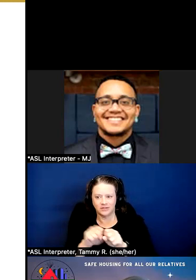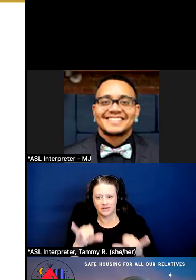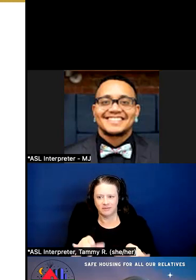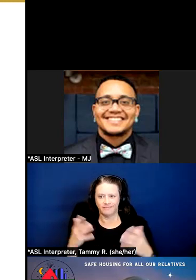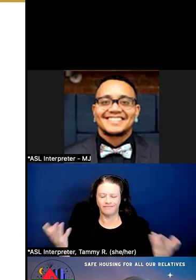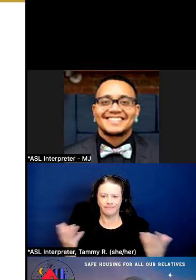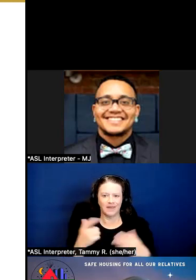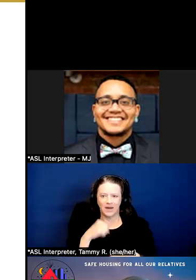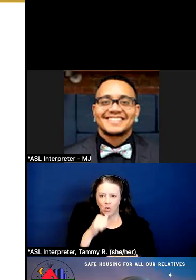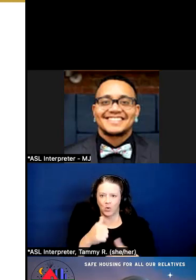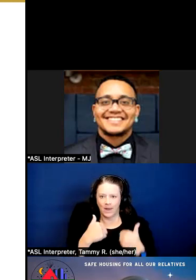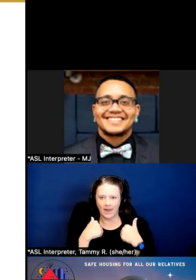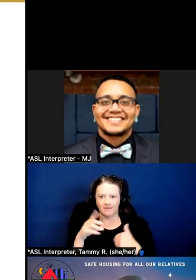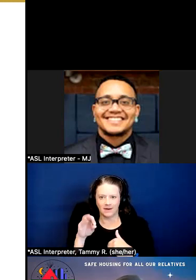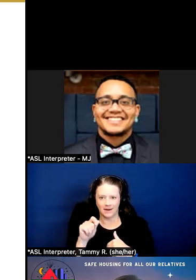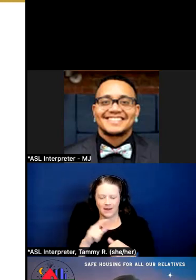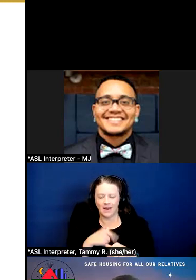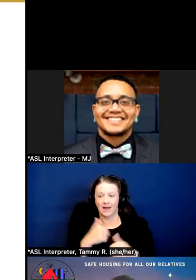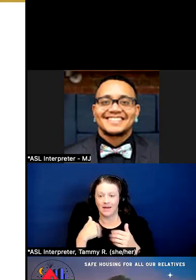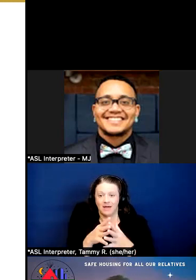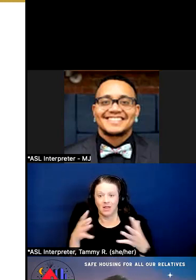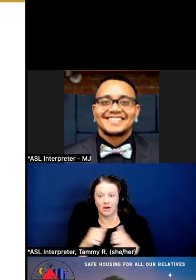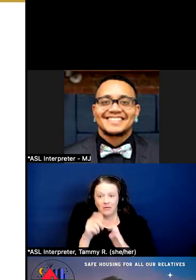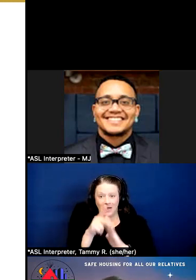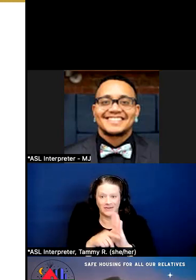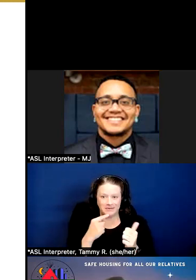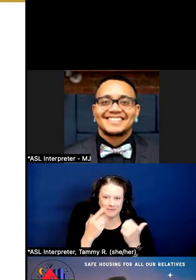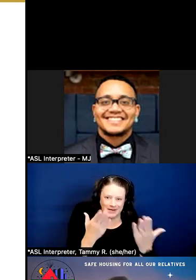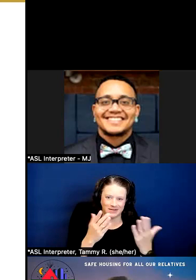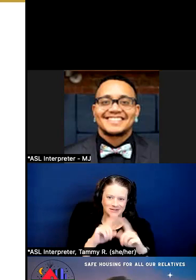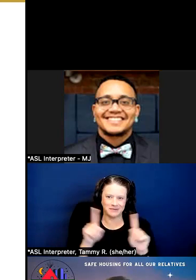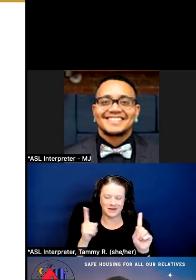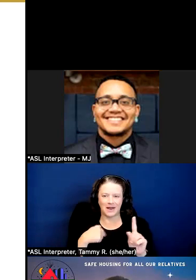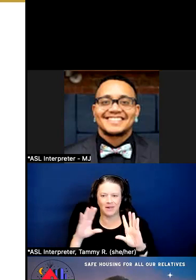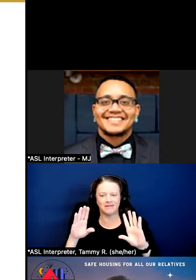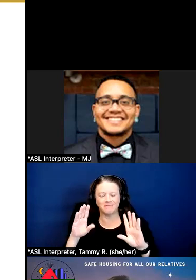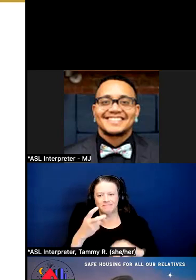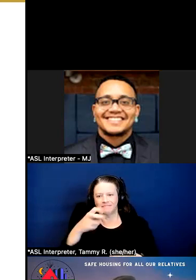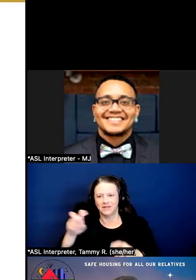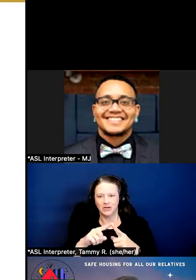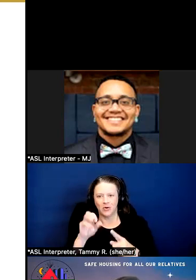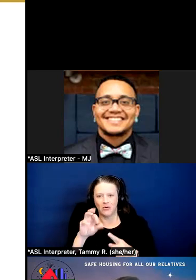data. I've got plenty of policy recommendations, but I will pass it off to FreeFrom.